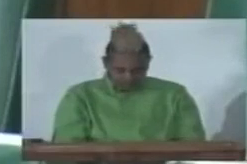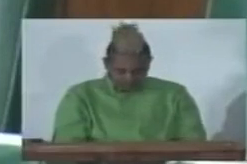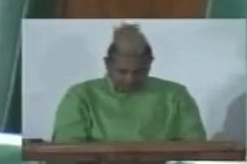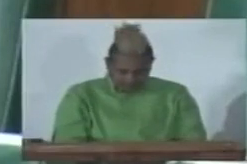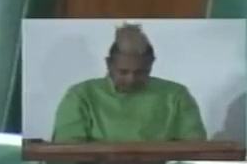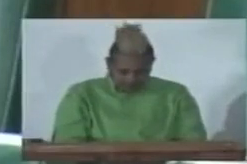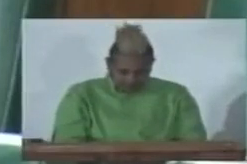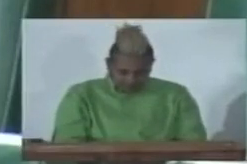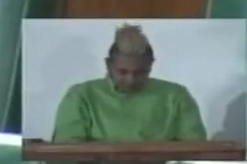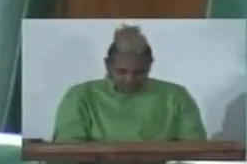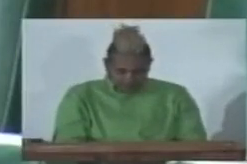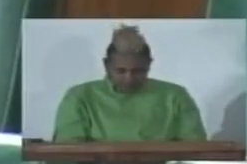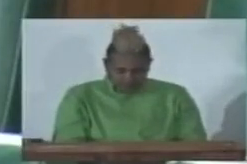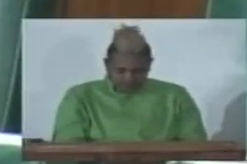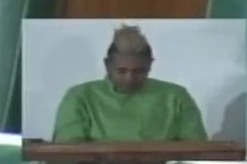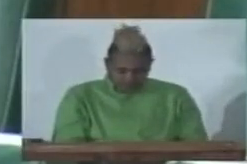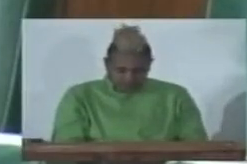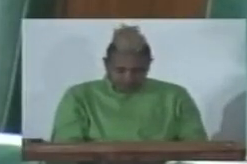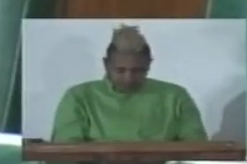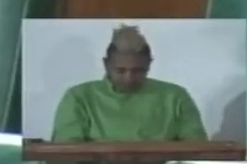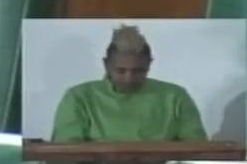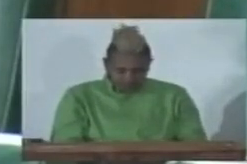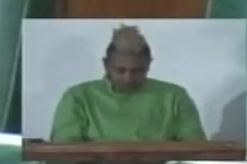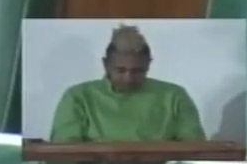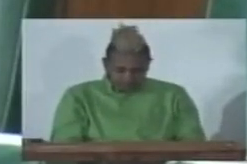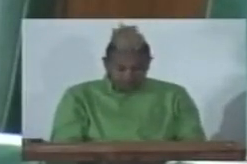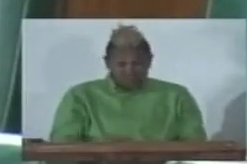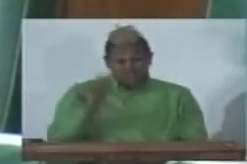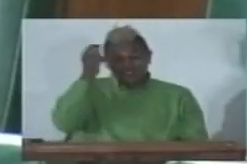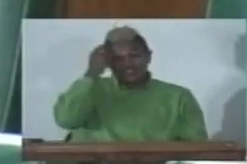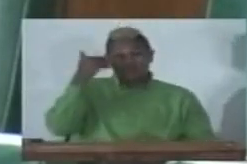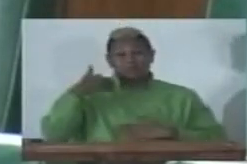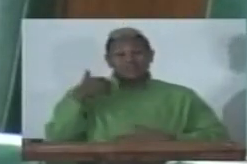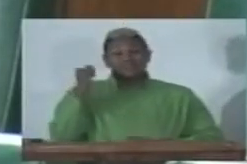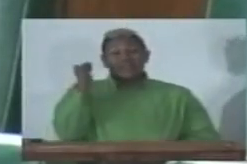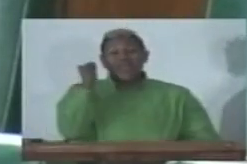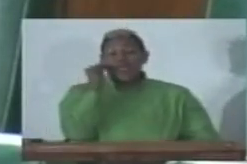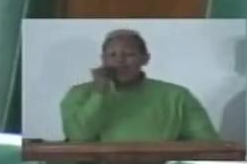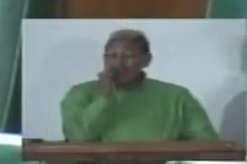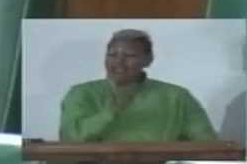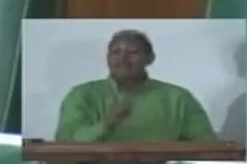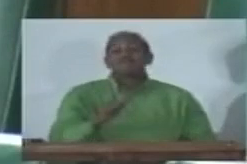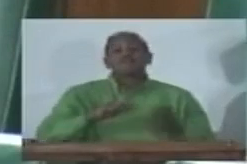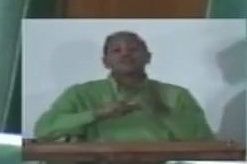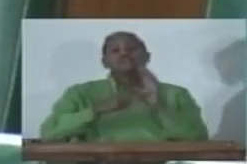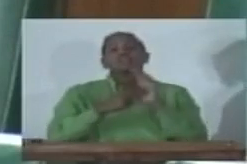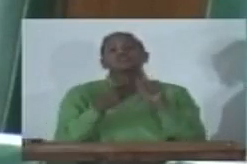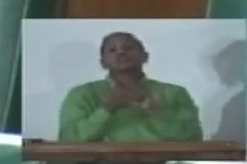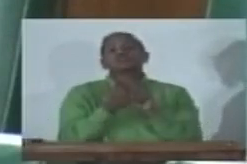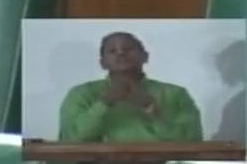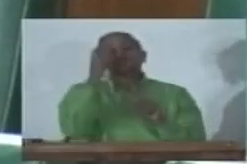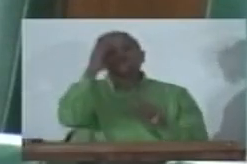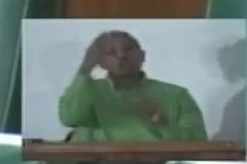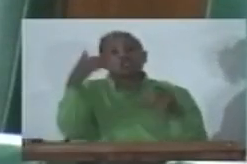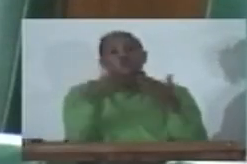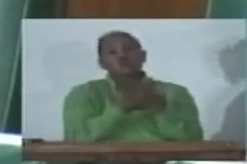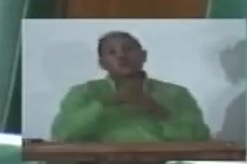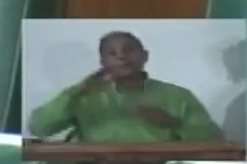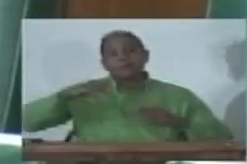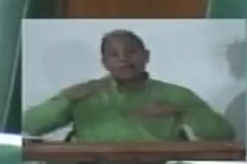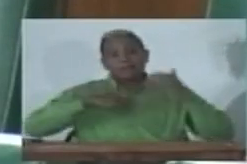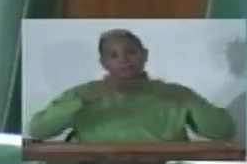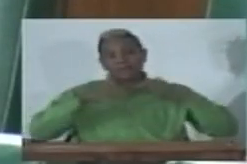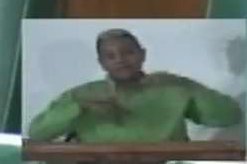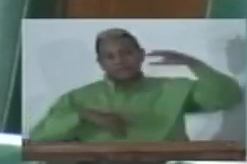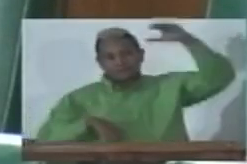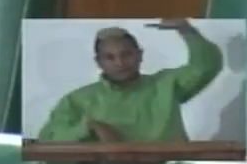the government has every intention to create a new parliament.